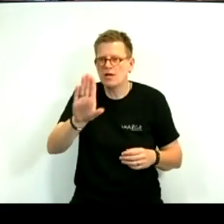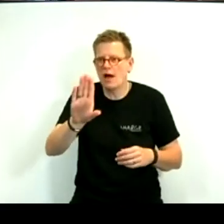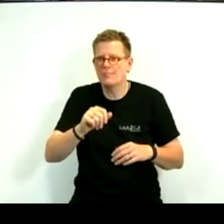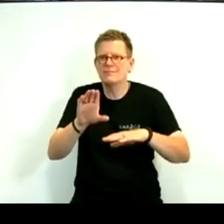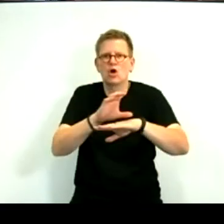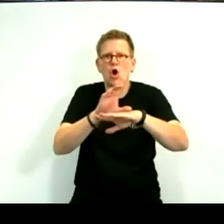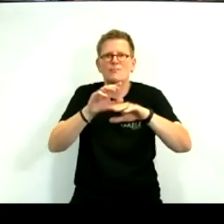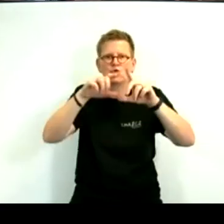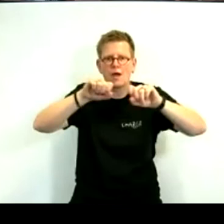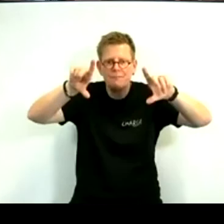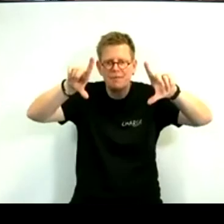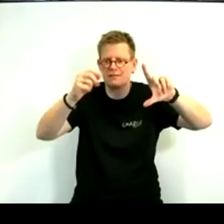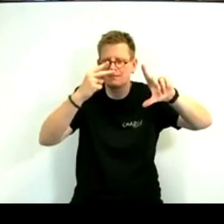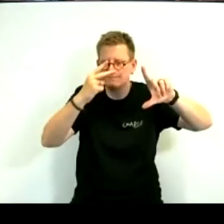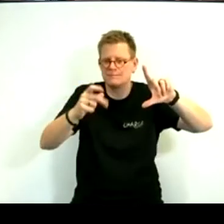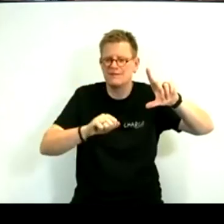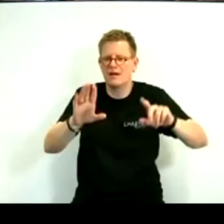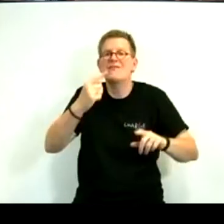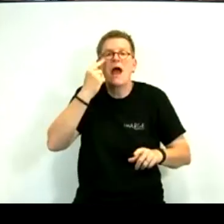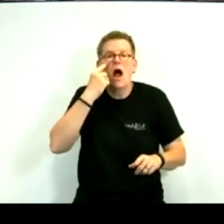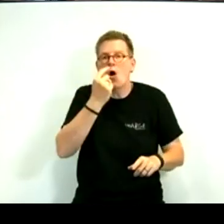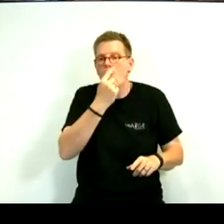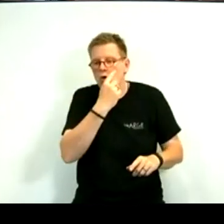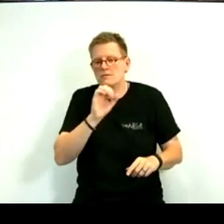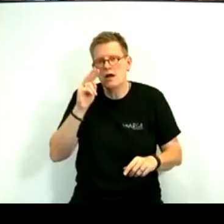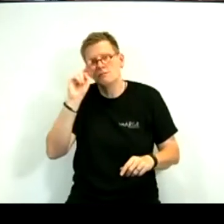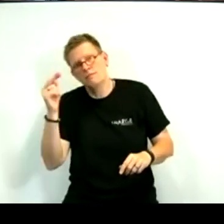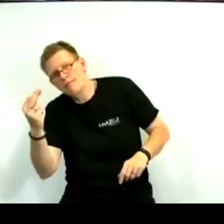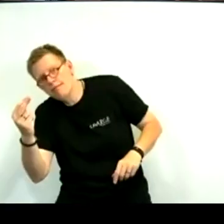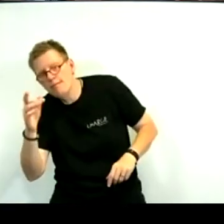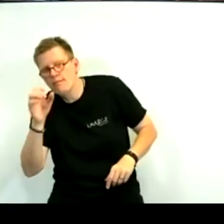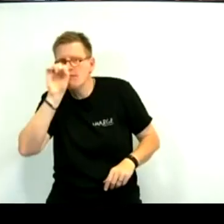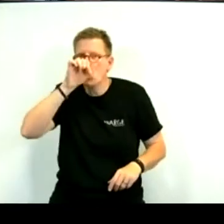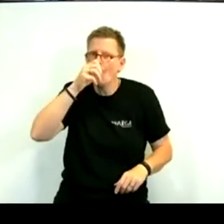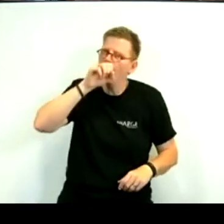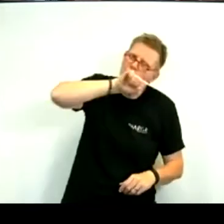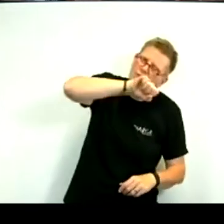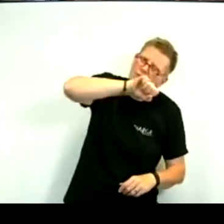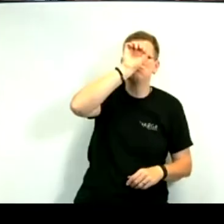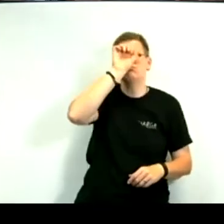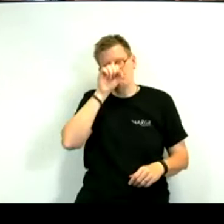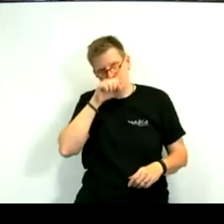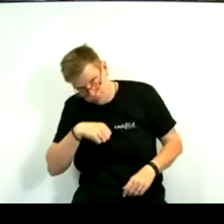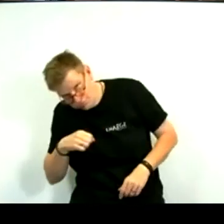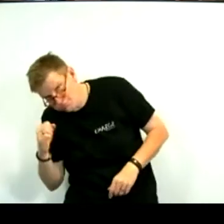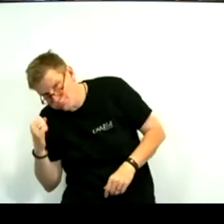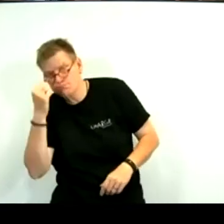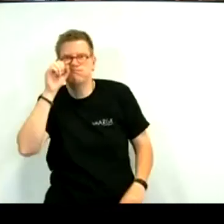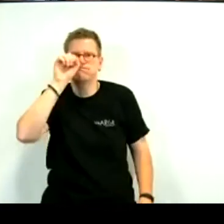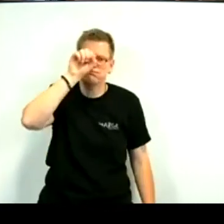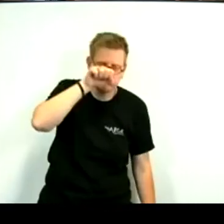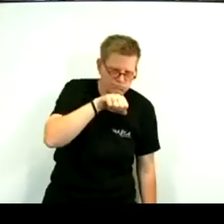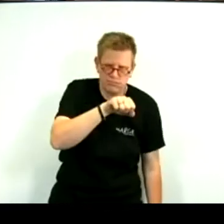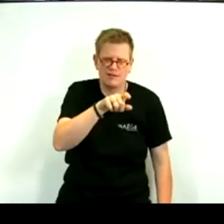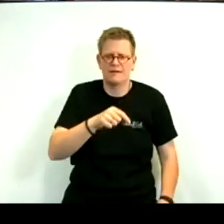head in all these ways. I can sway around, I can swing my head, I can go down. And all the time my